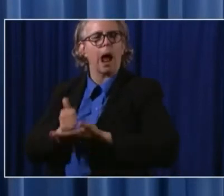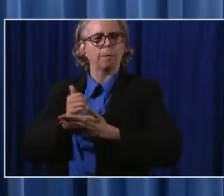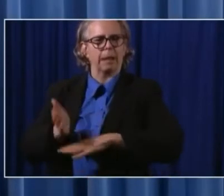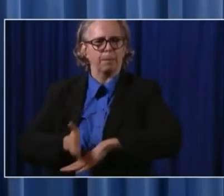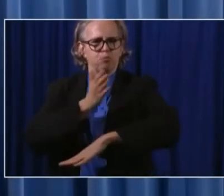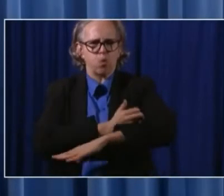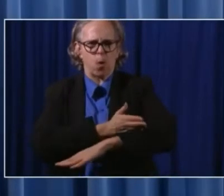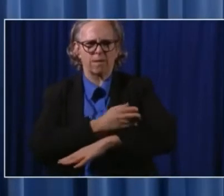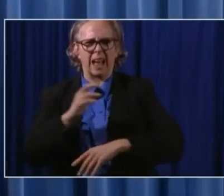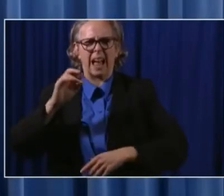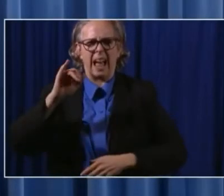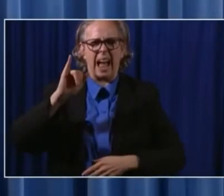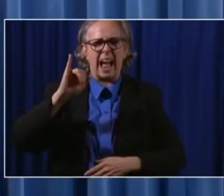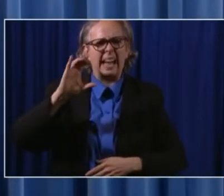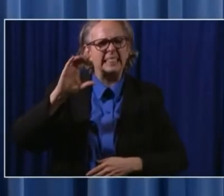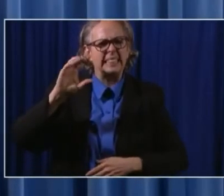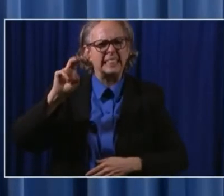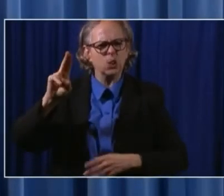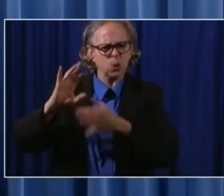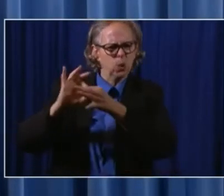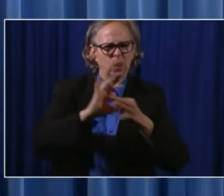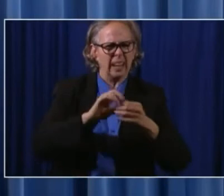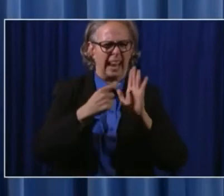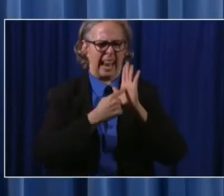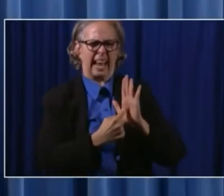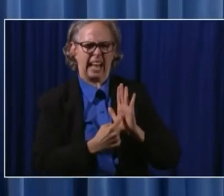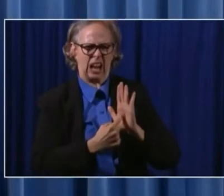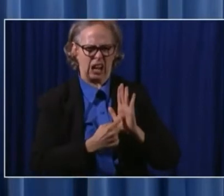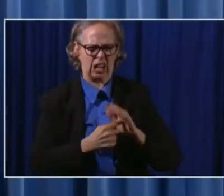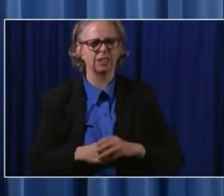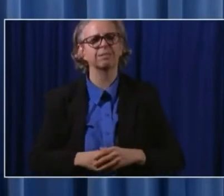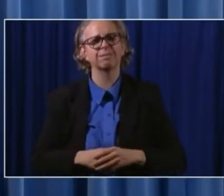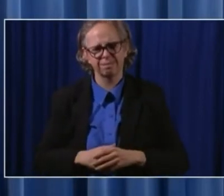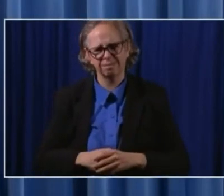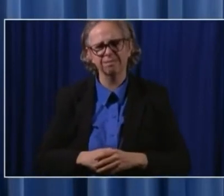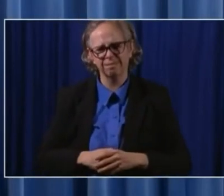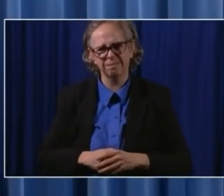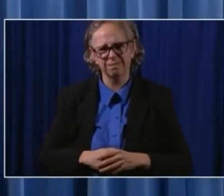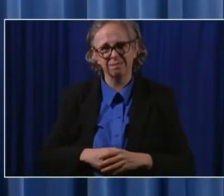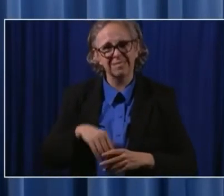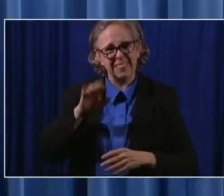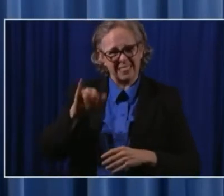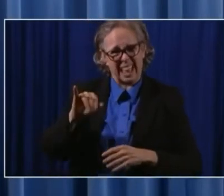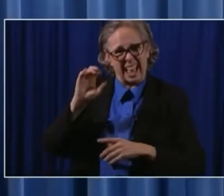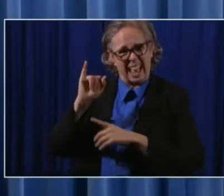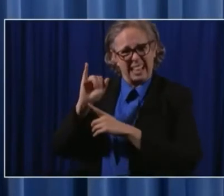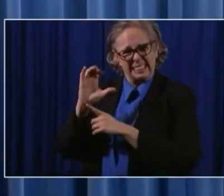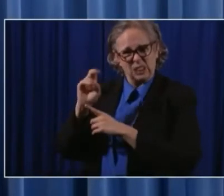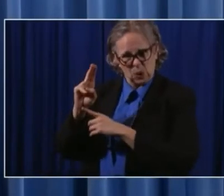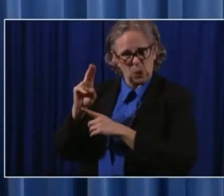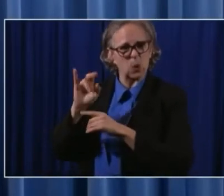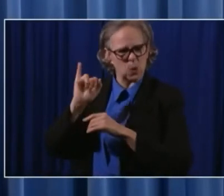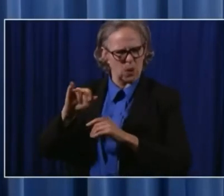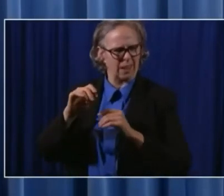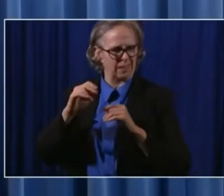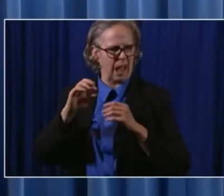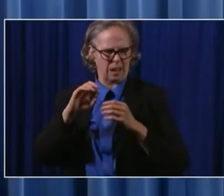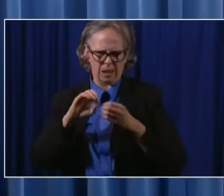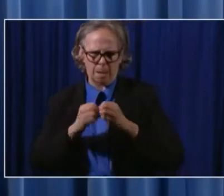indicator. This was developed, frankly, in conjunction with the Ohio Hospital Association, with Ohio